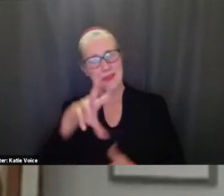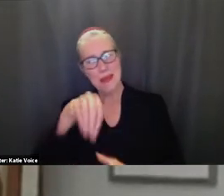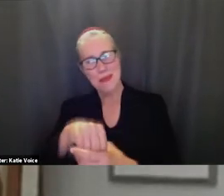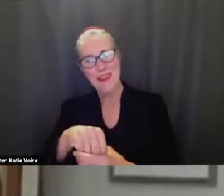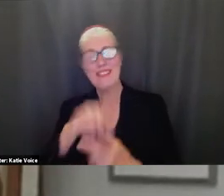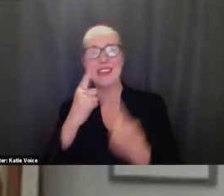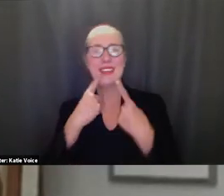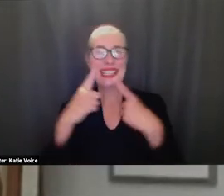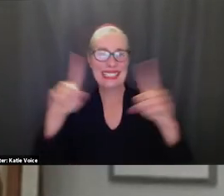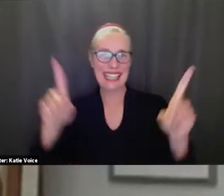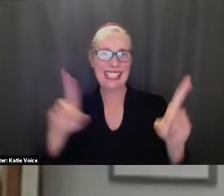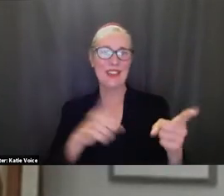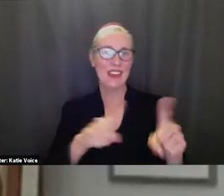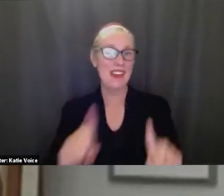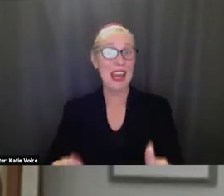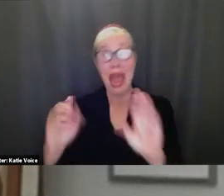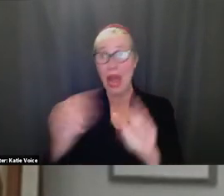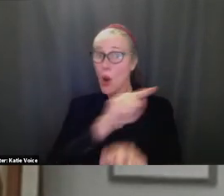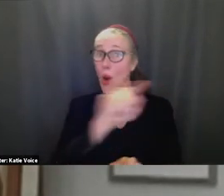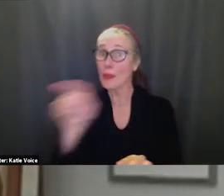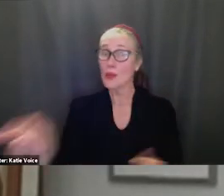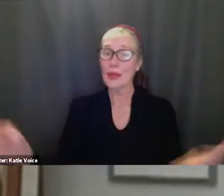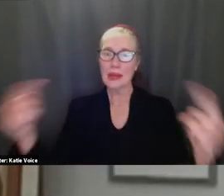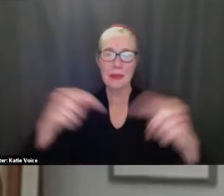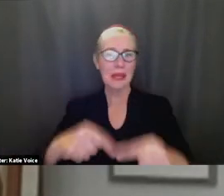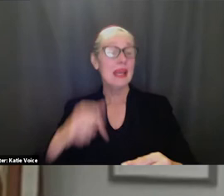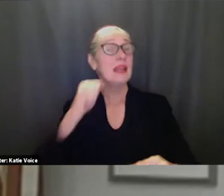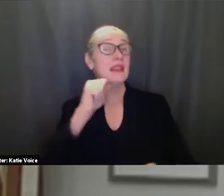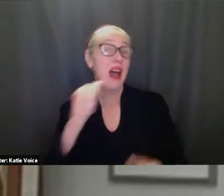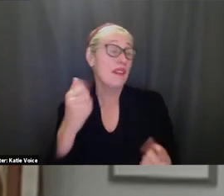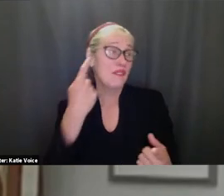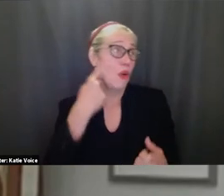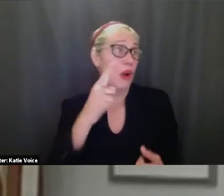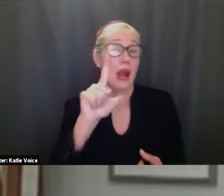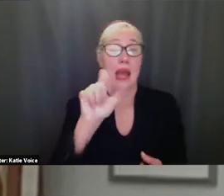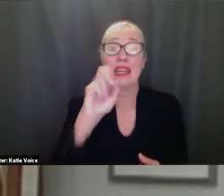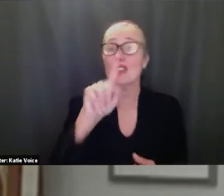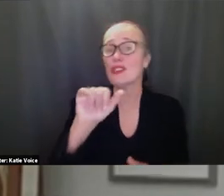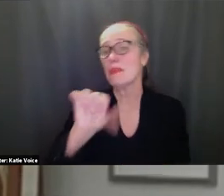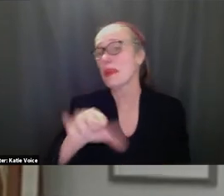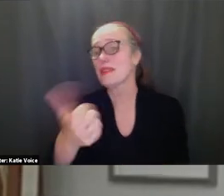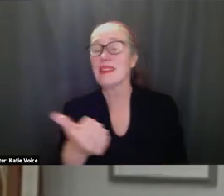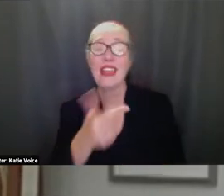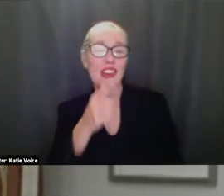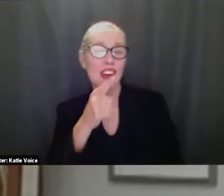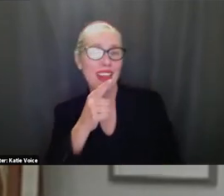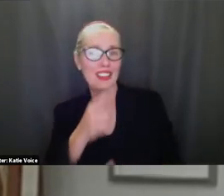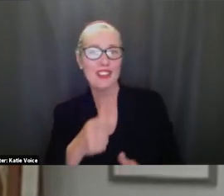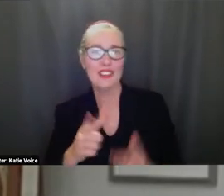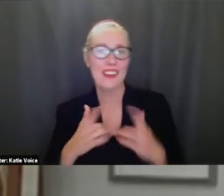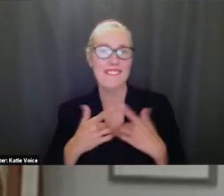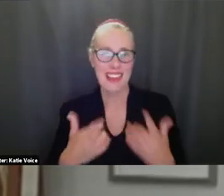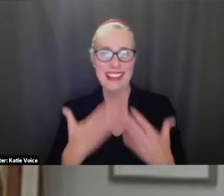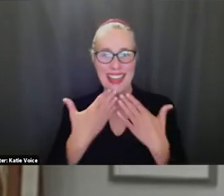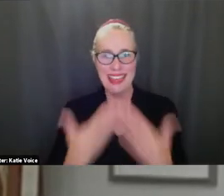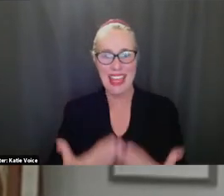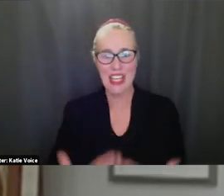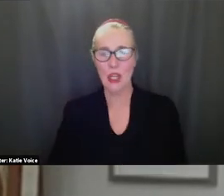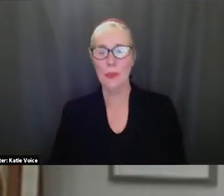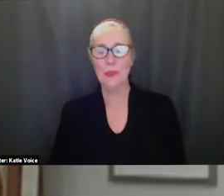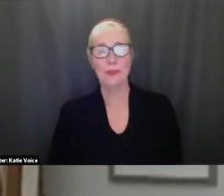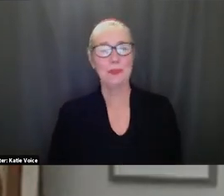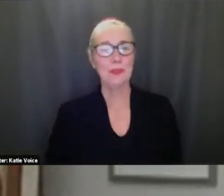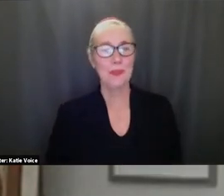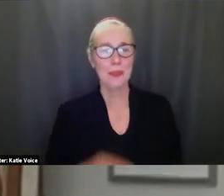and hope you all get to attend next year not necessary for literacy but another lunch in any way thanks thank you miss